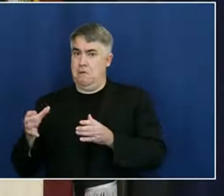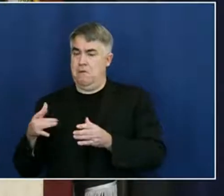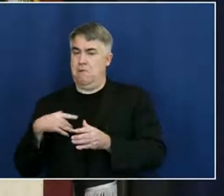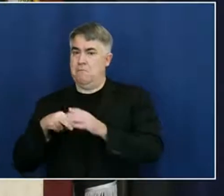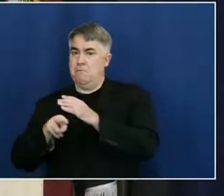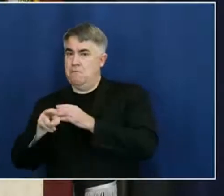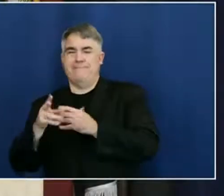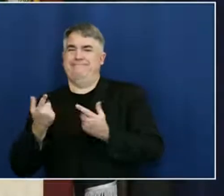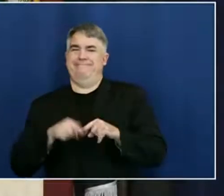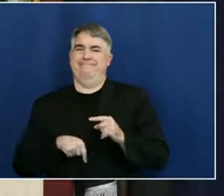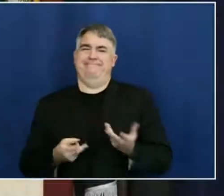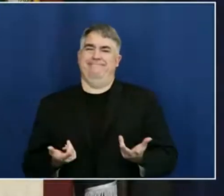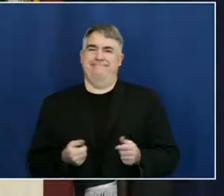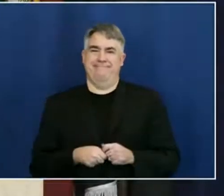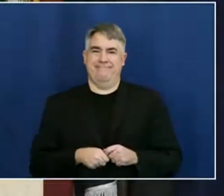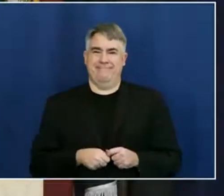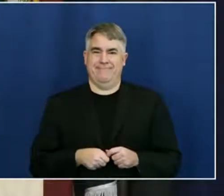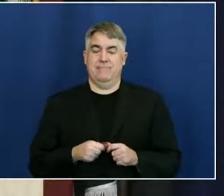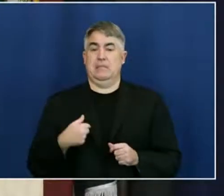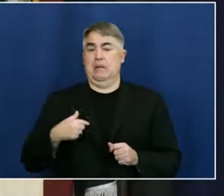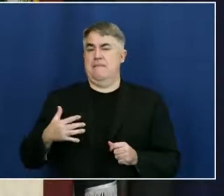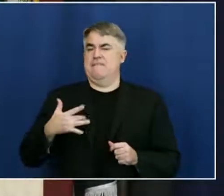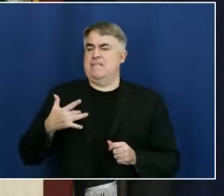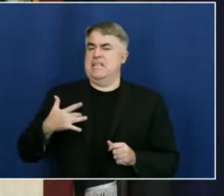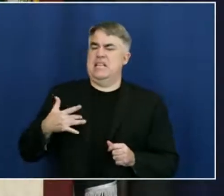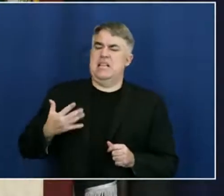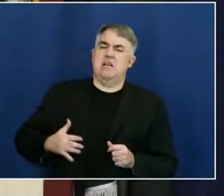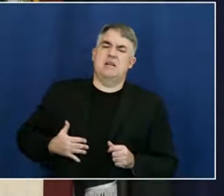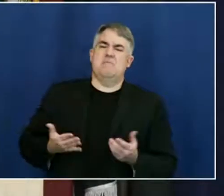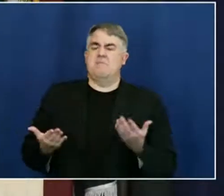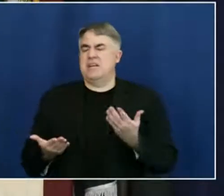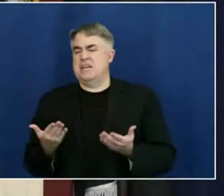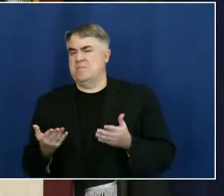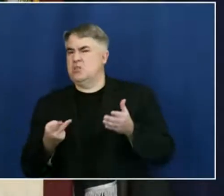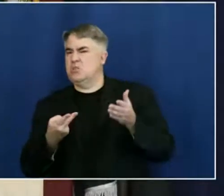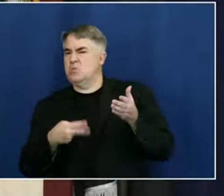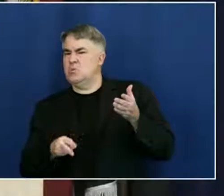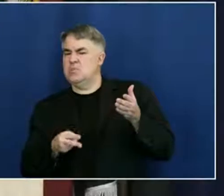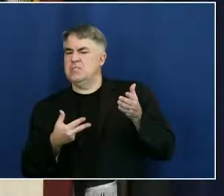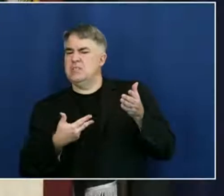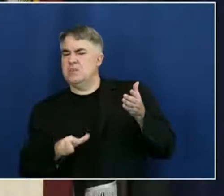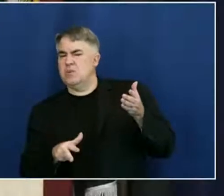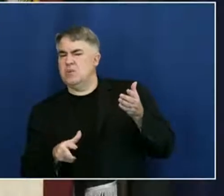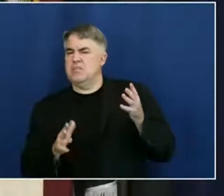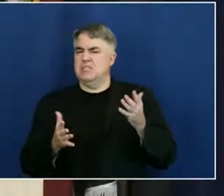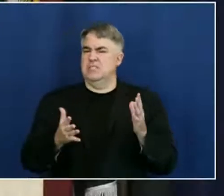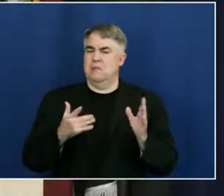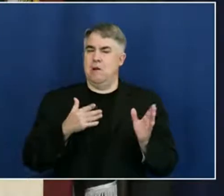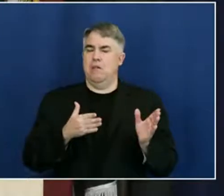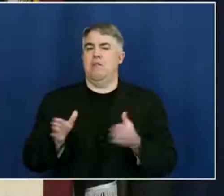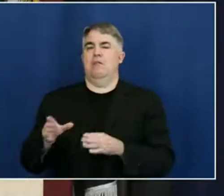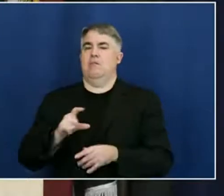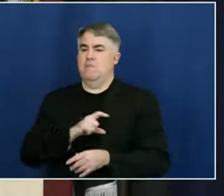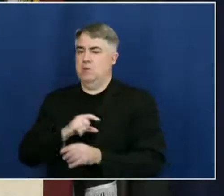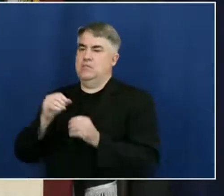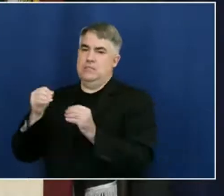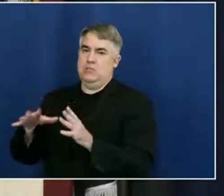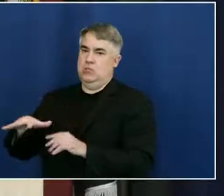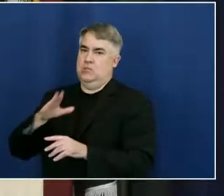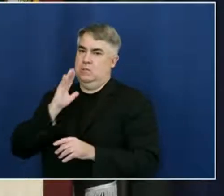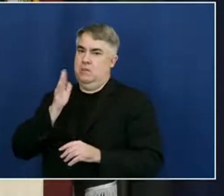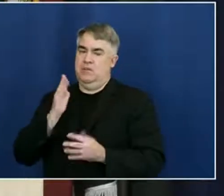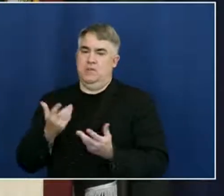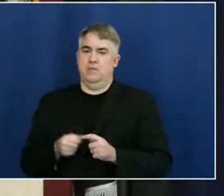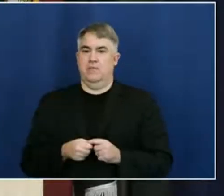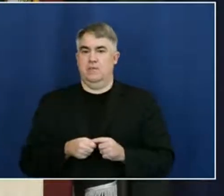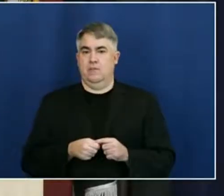the next 2 to 3 weeks at the latest that we will be able to move into that next tier. But again, the minute we have available vaccines that are